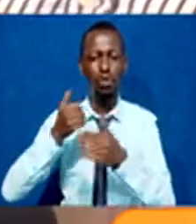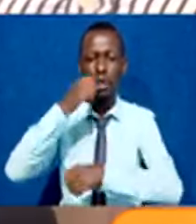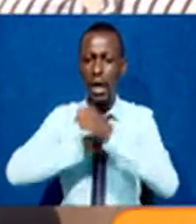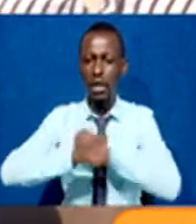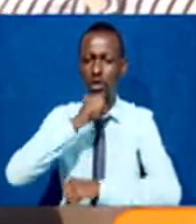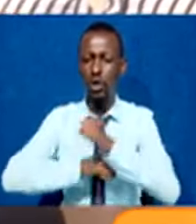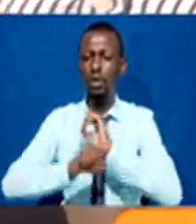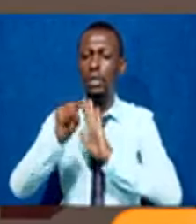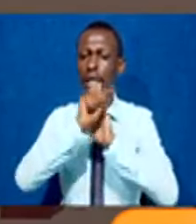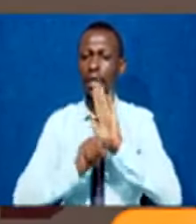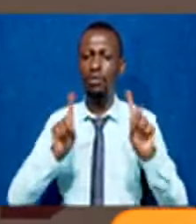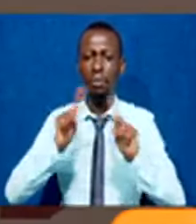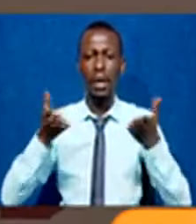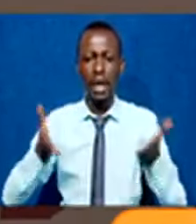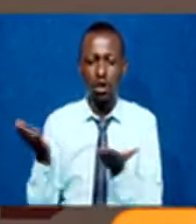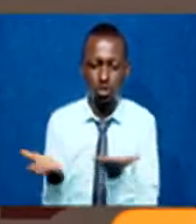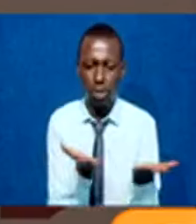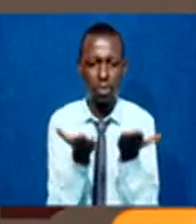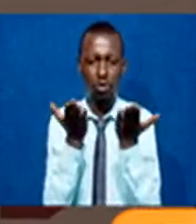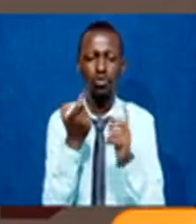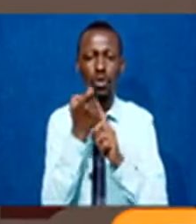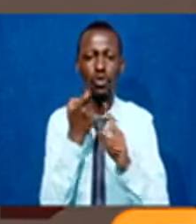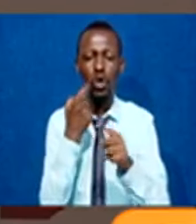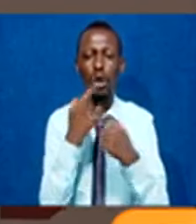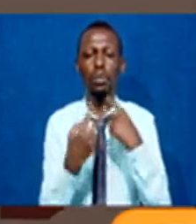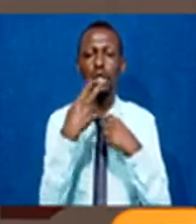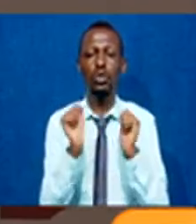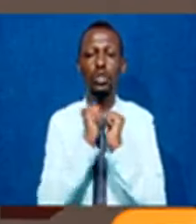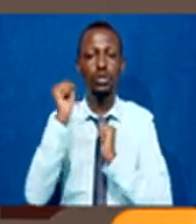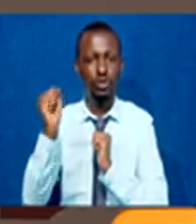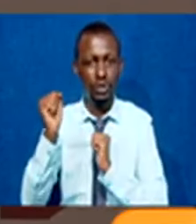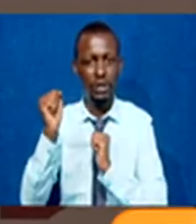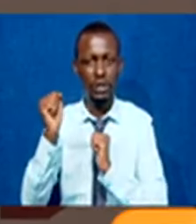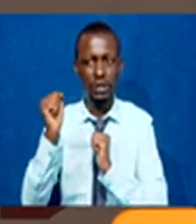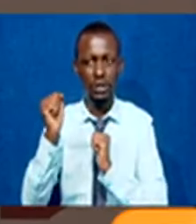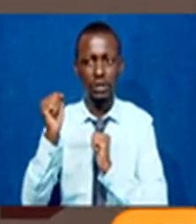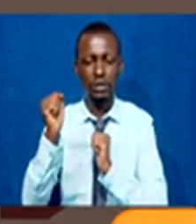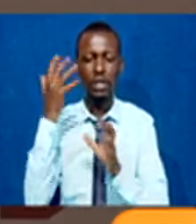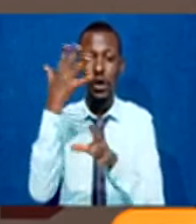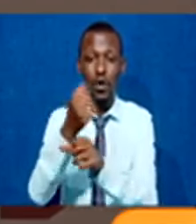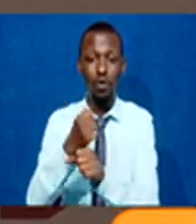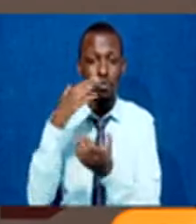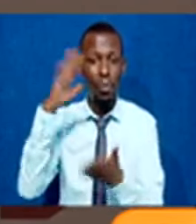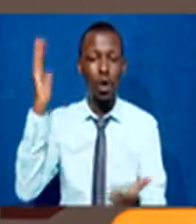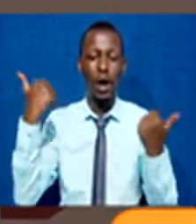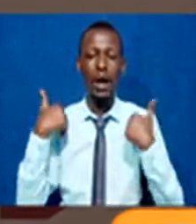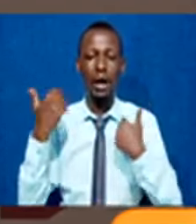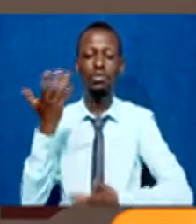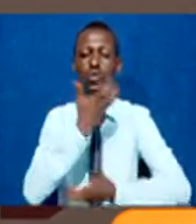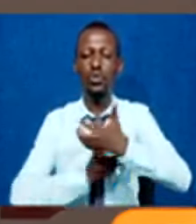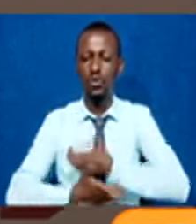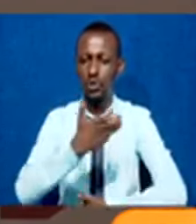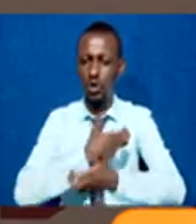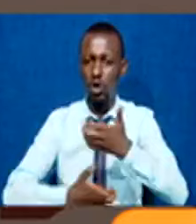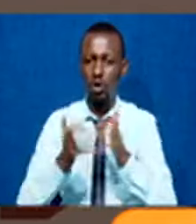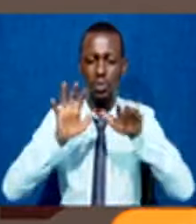have continued since 2015 to grow more confident about the economy